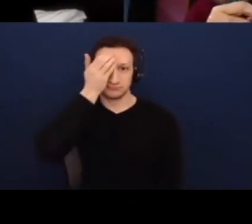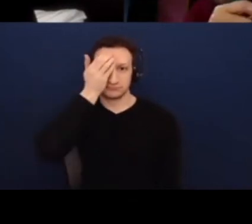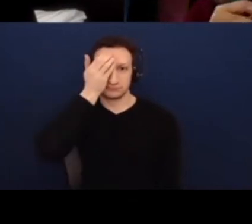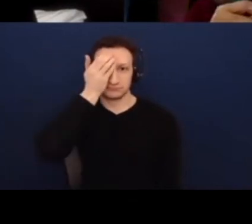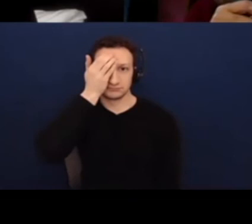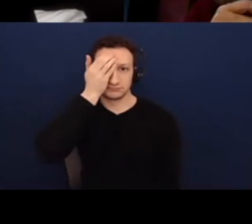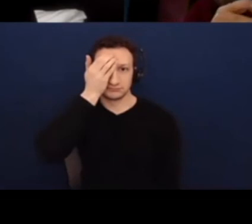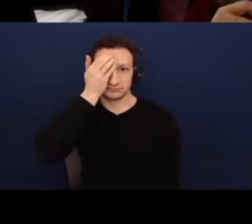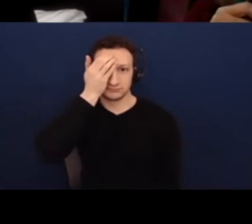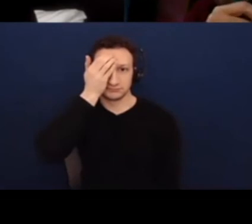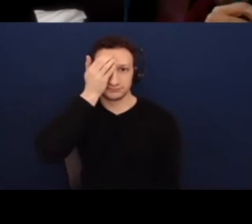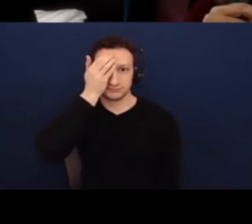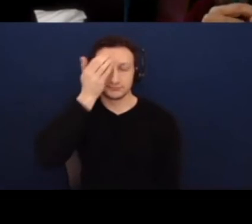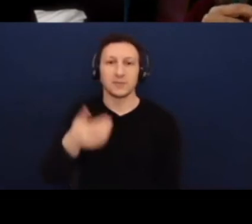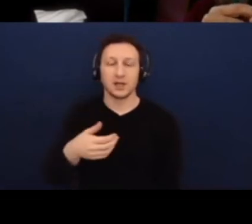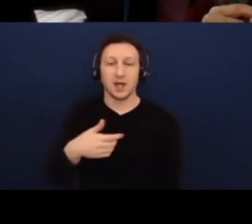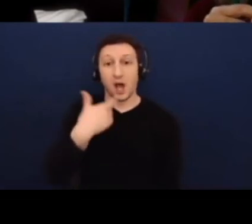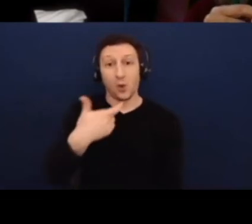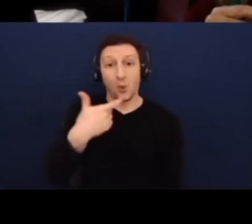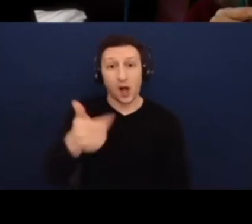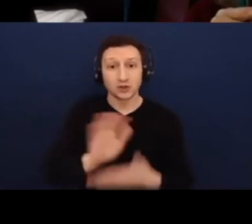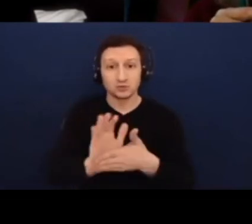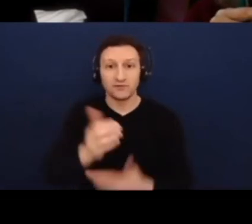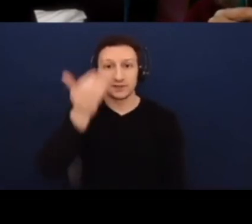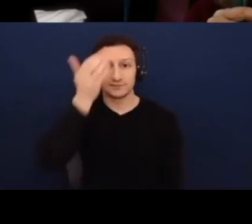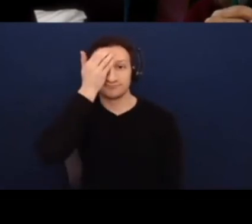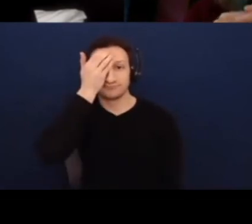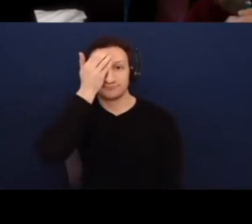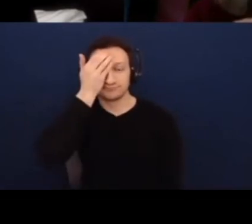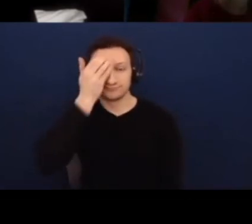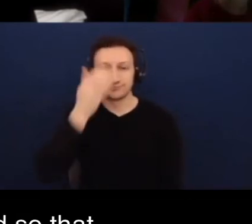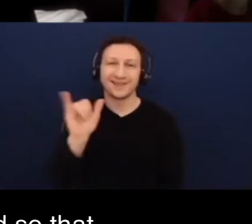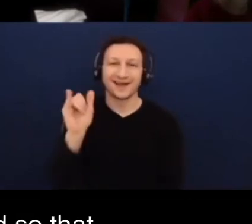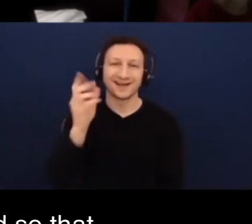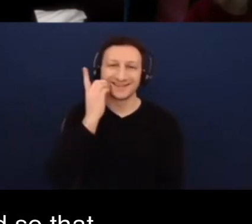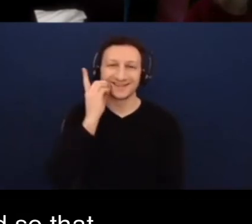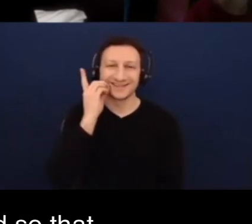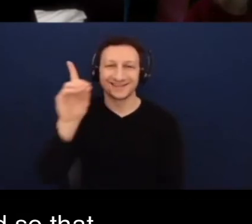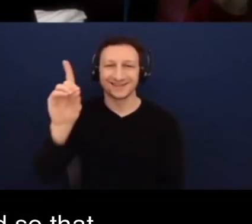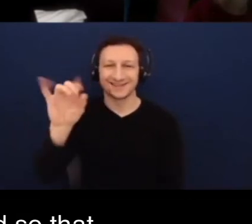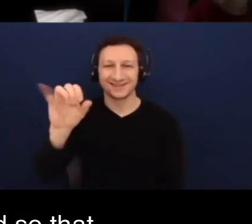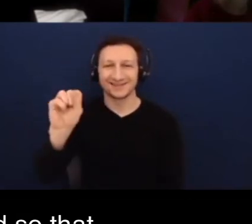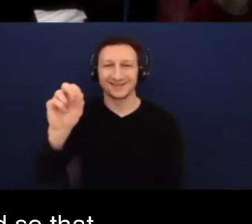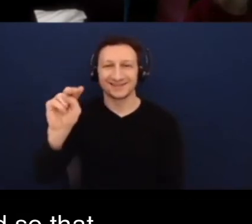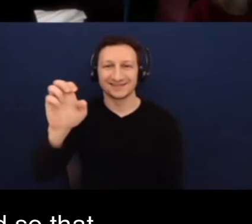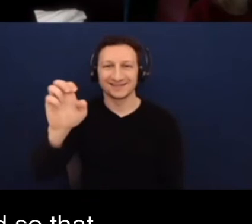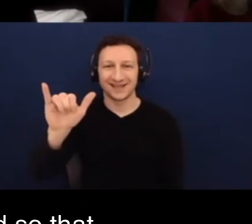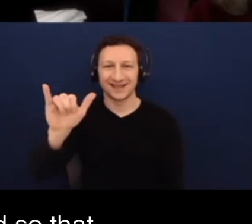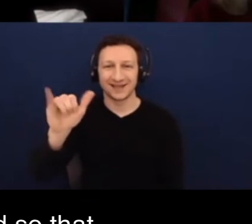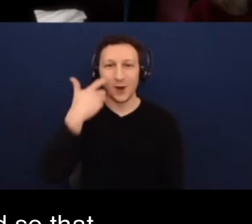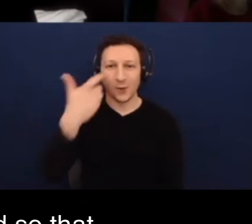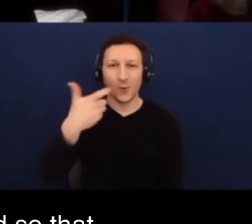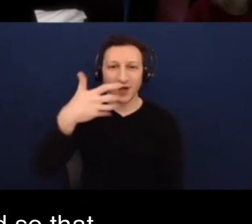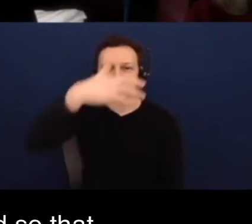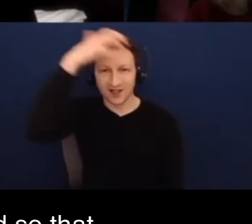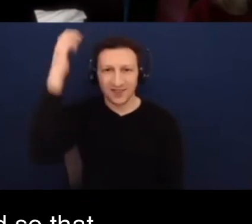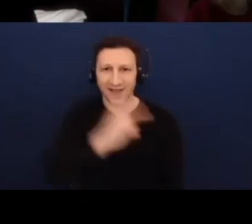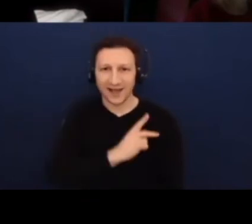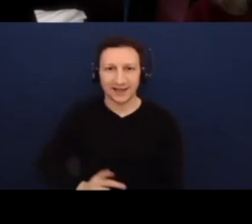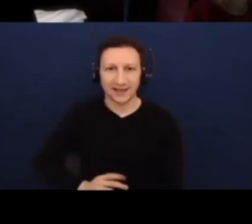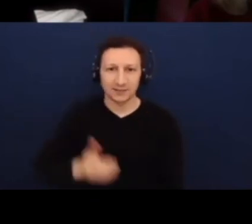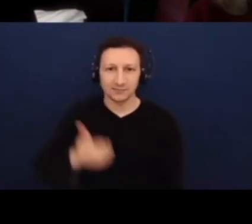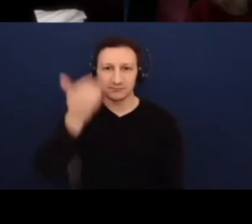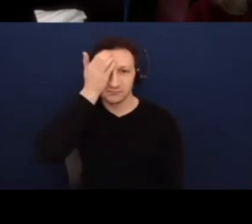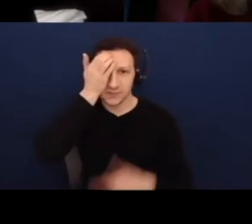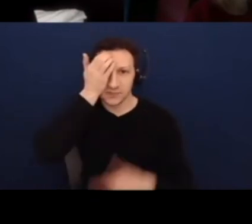I'd watch movies like Lion King, like usually Disney animated movies, to while I patched so that, kind of work my eye. But